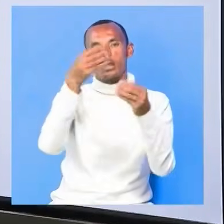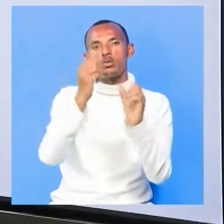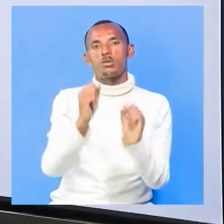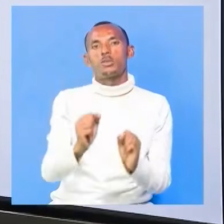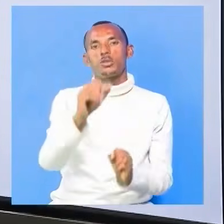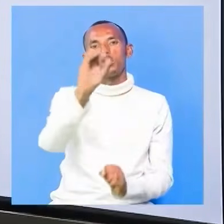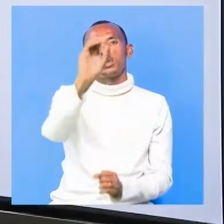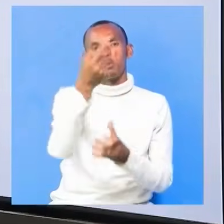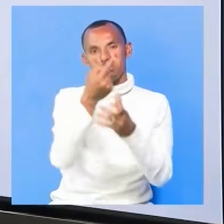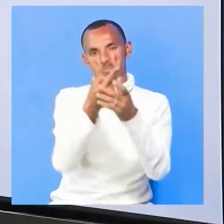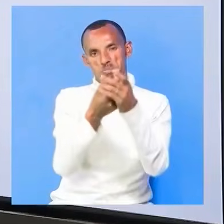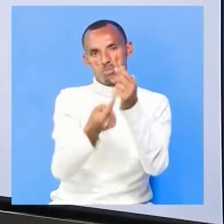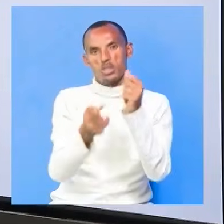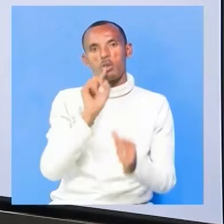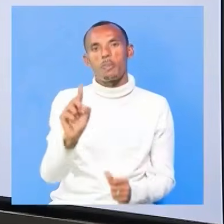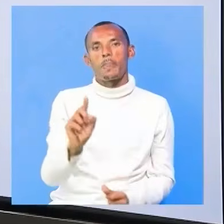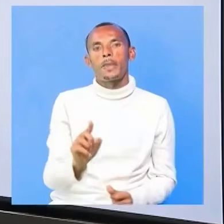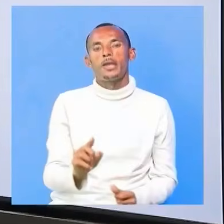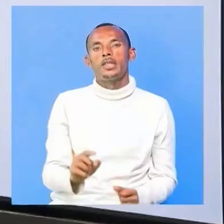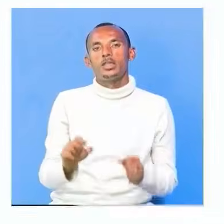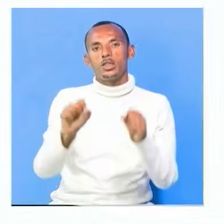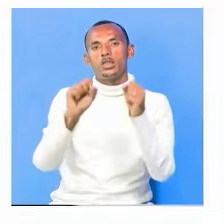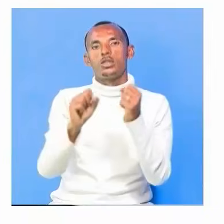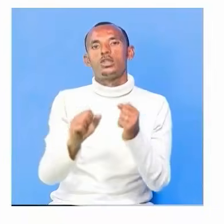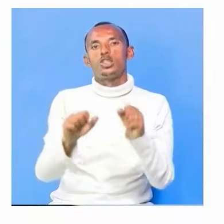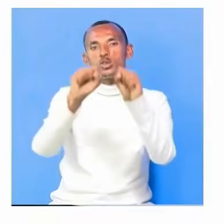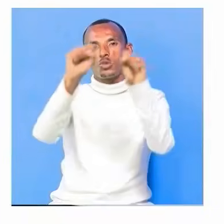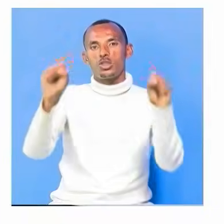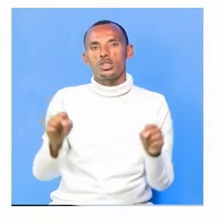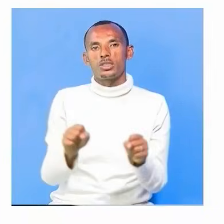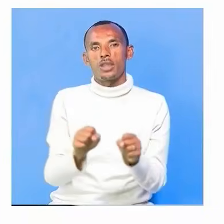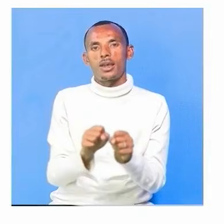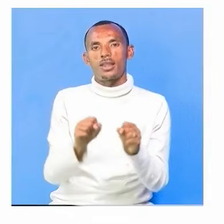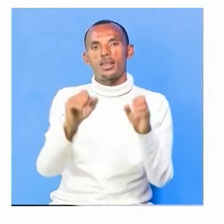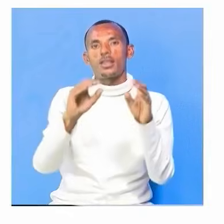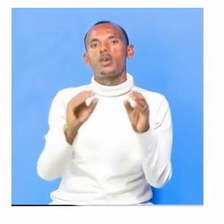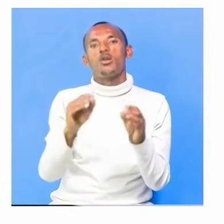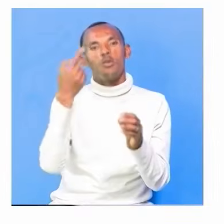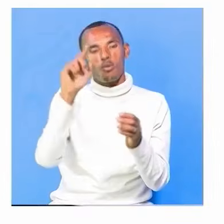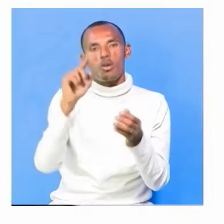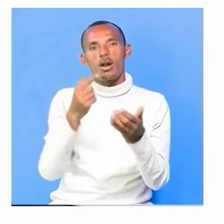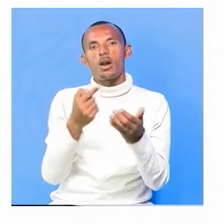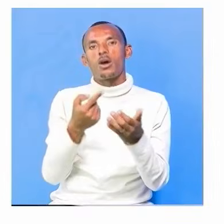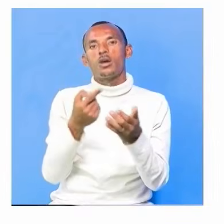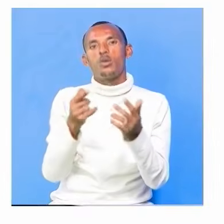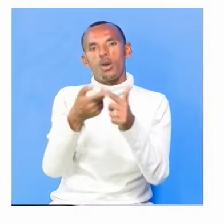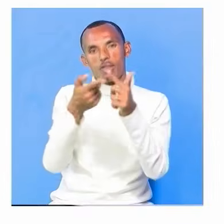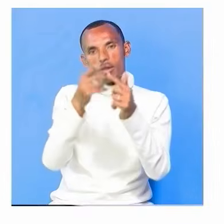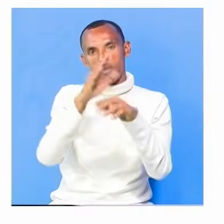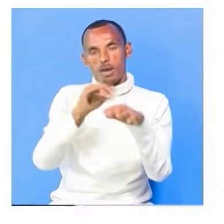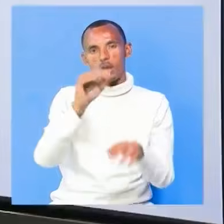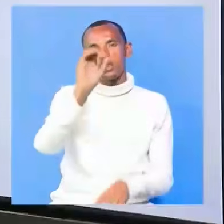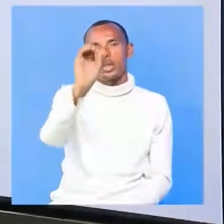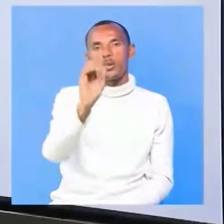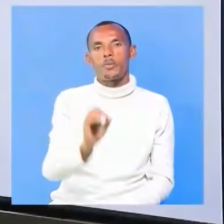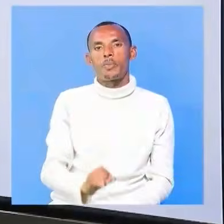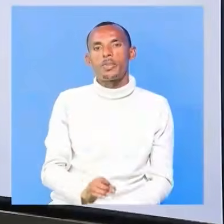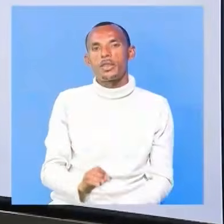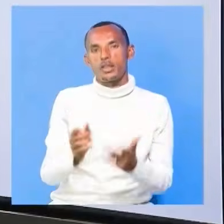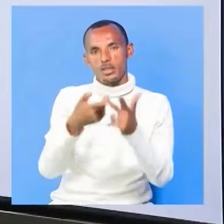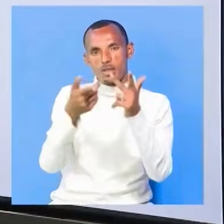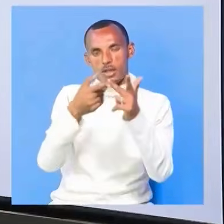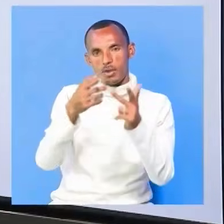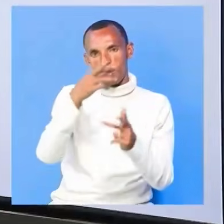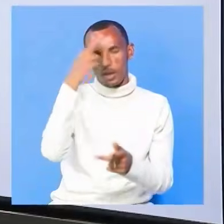is 0 only, okay? So the solution set for the second case is only 0, okay? In